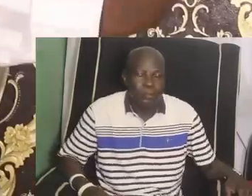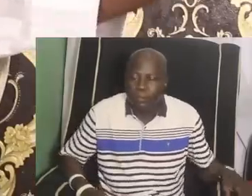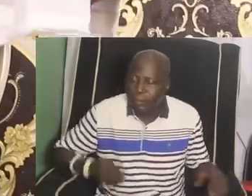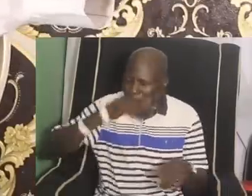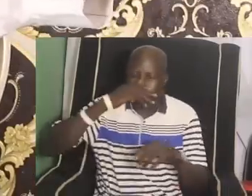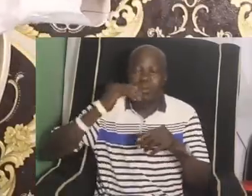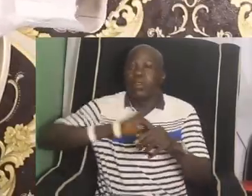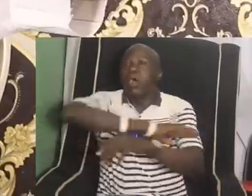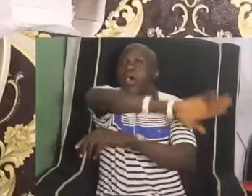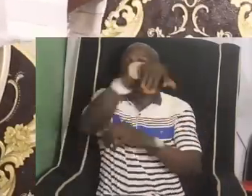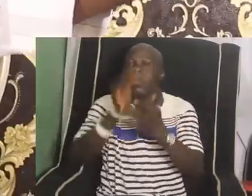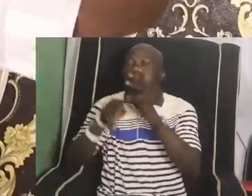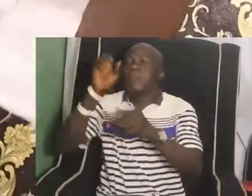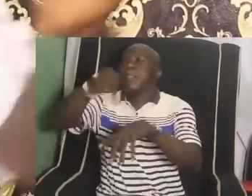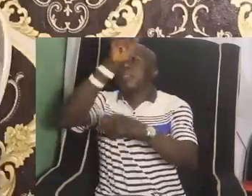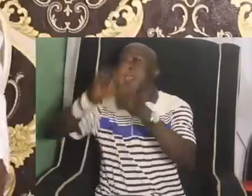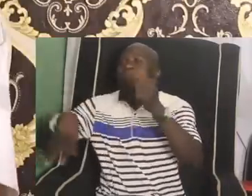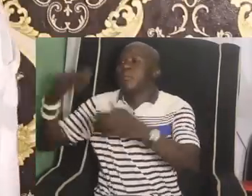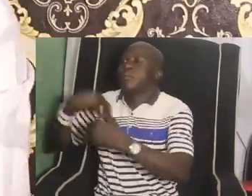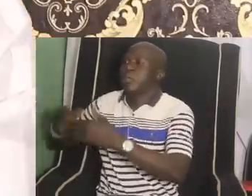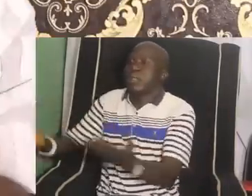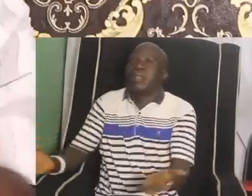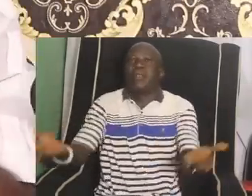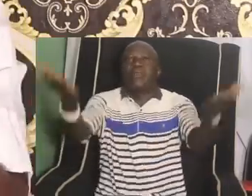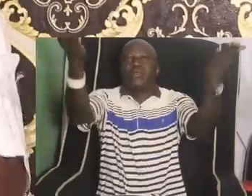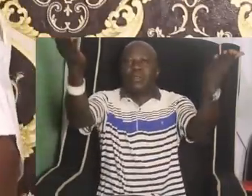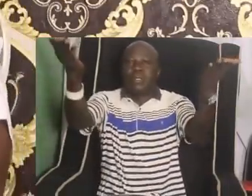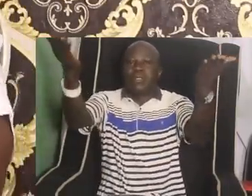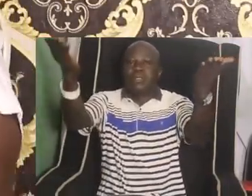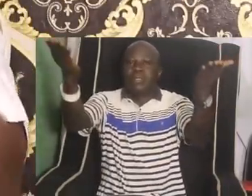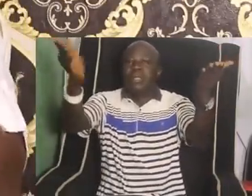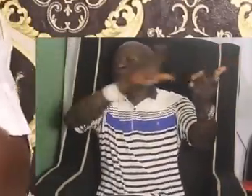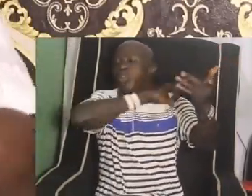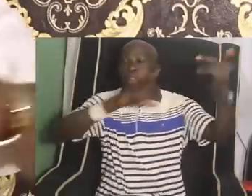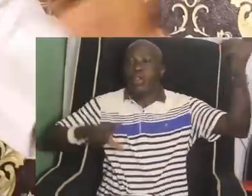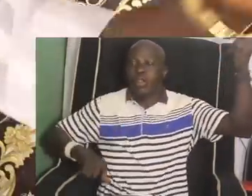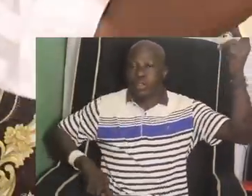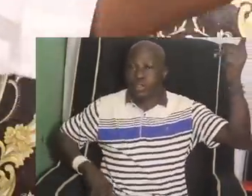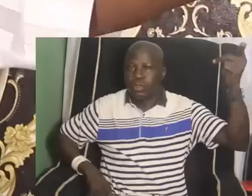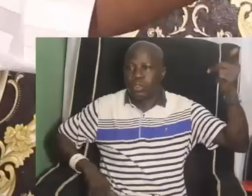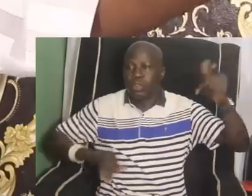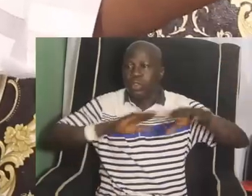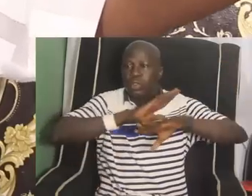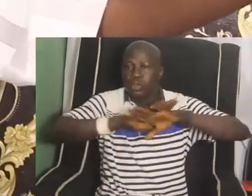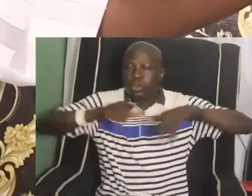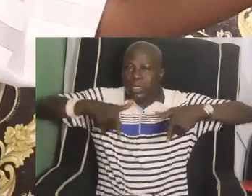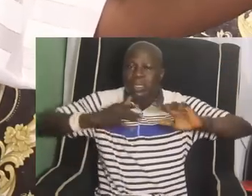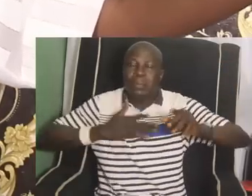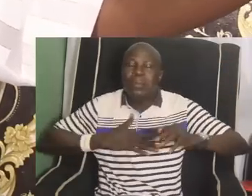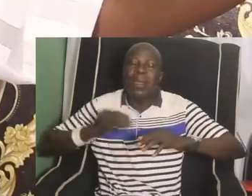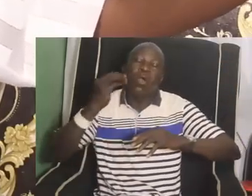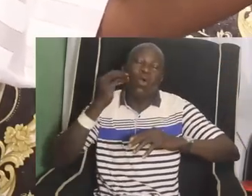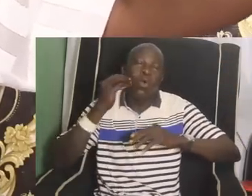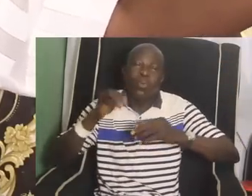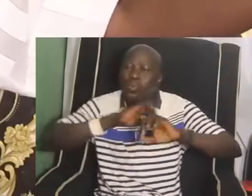Hey, gbogbo eniyan gbo soke. Let everybody lift up their head. Egbo wo soke. You lift up your head. Oluwa. Lord. Mo je ki le mi o da ya. Don't let my